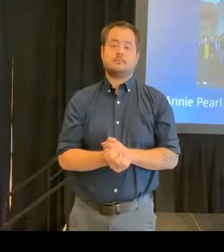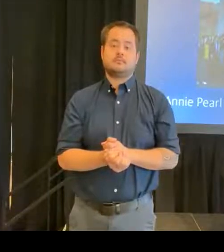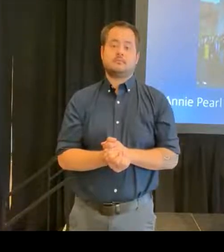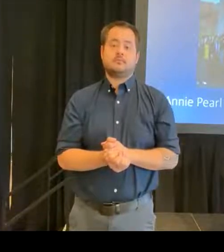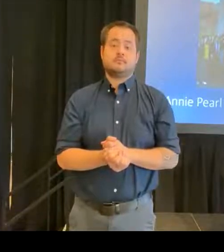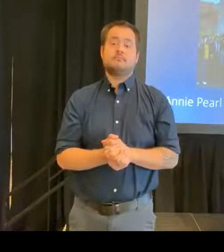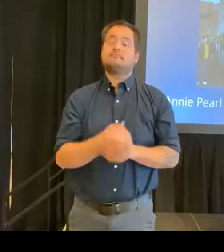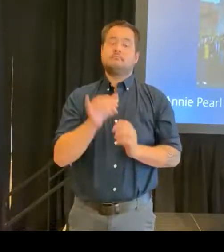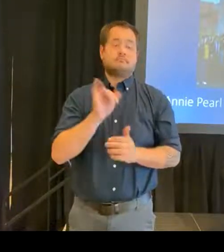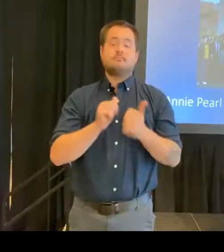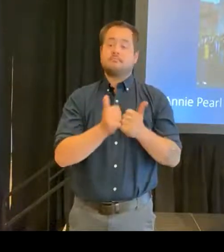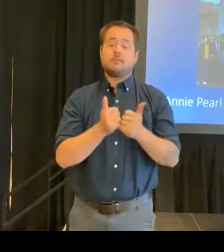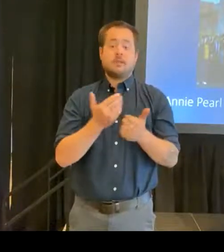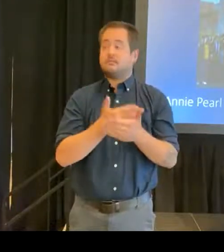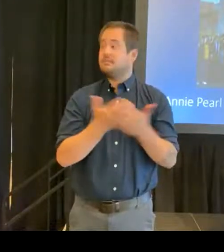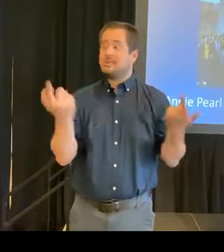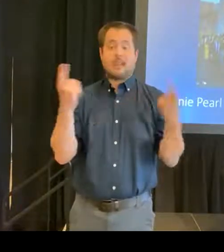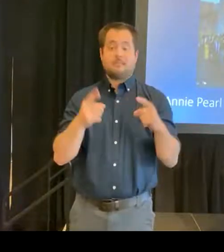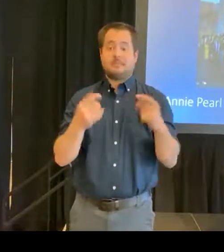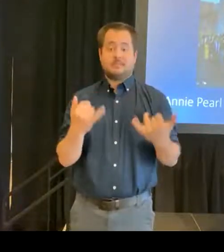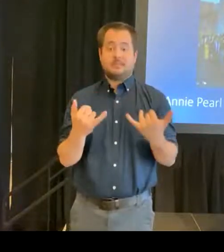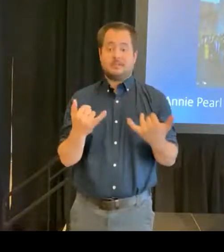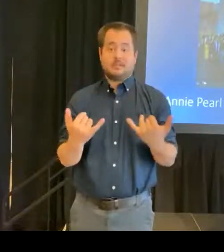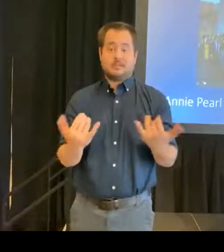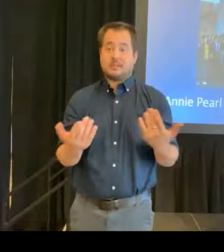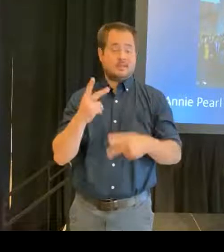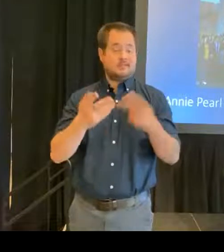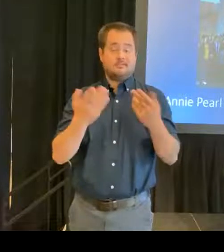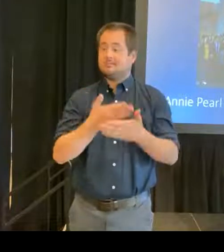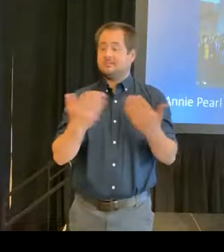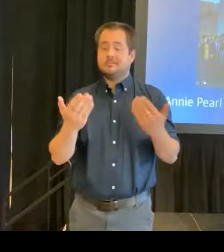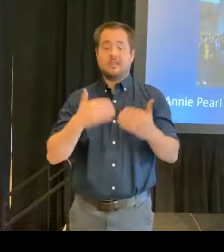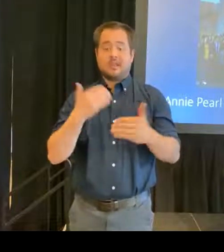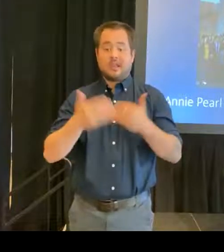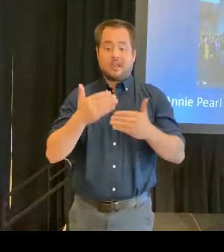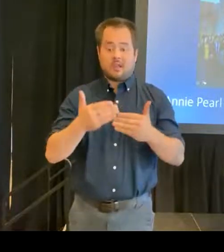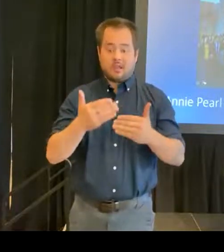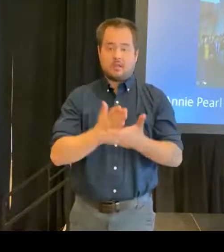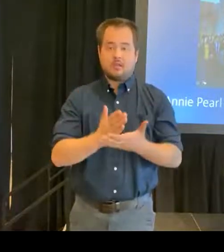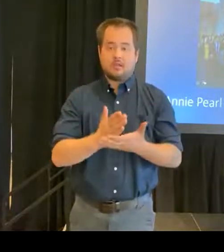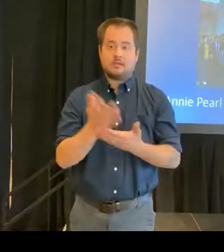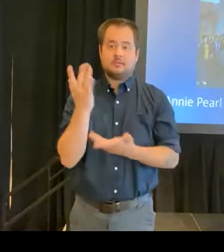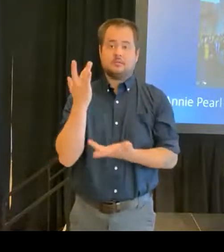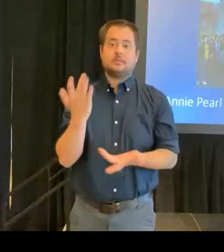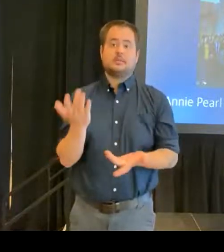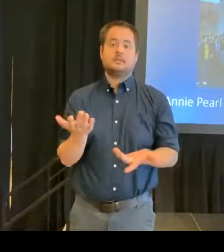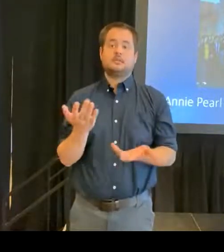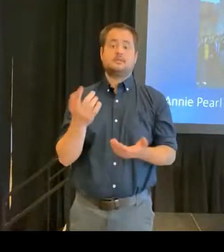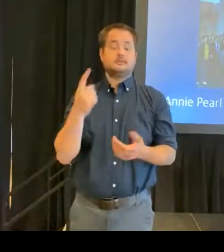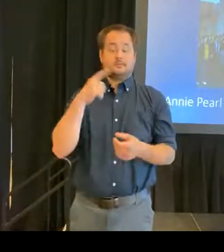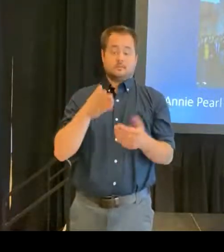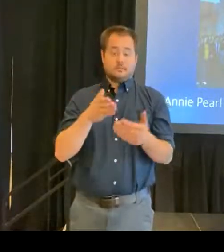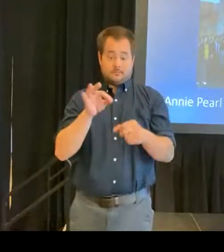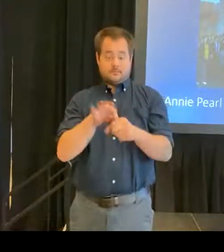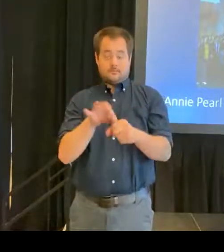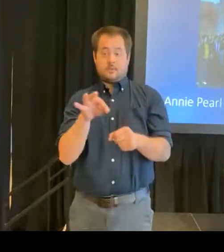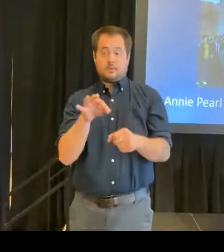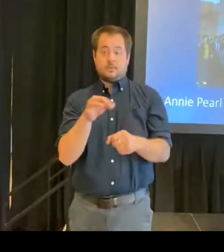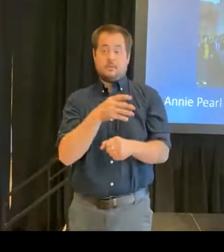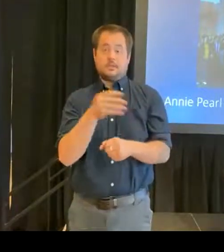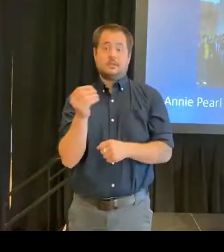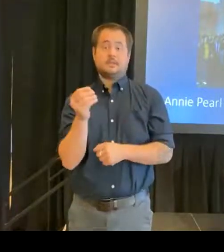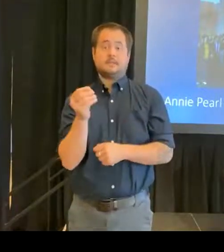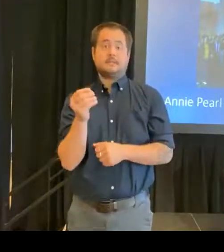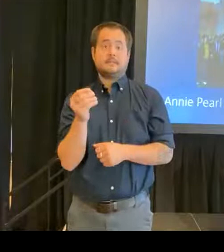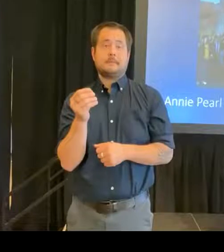And that's how things are happening today. Things are stopped because they gutted for the voting, they gutted